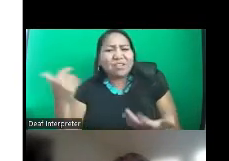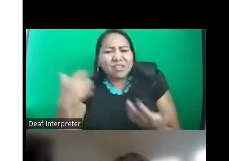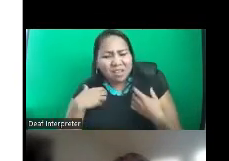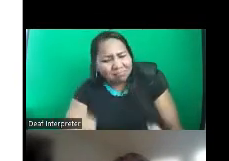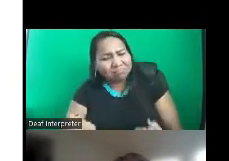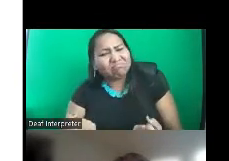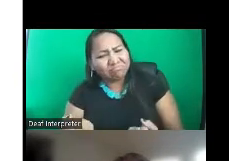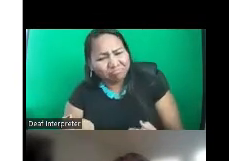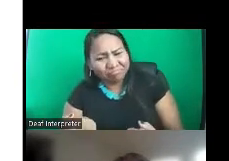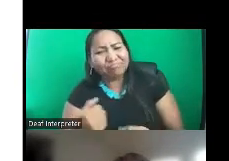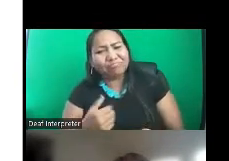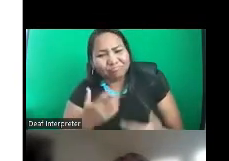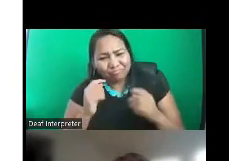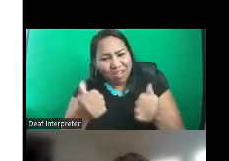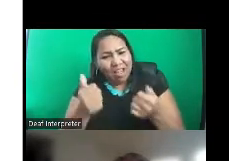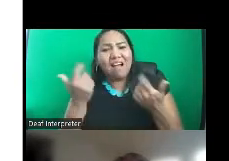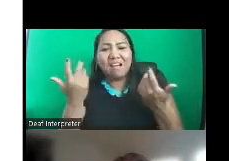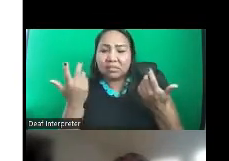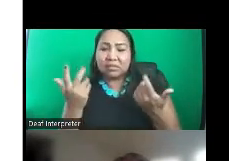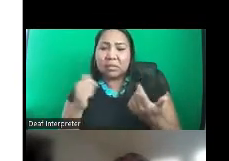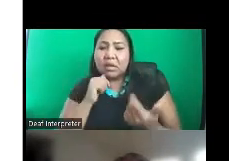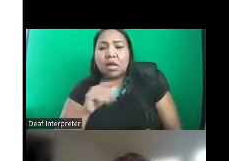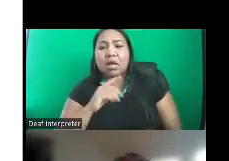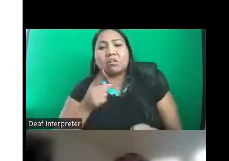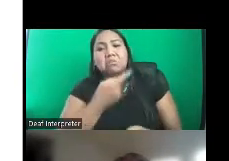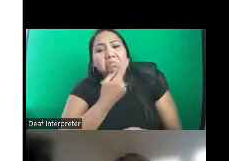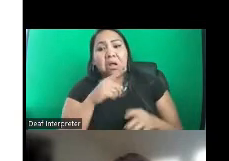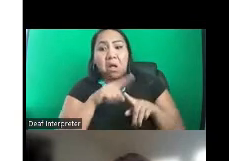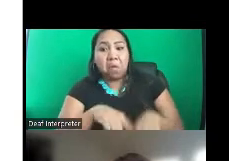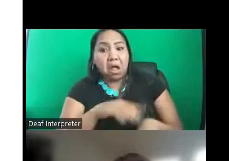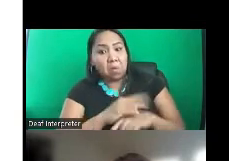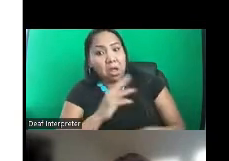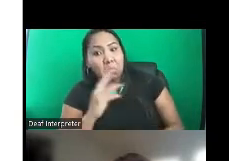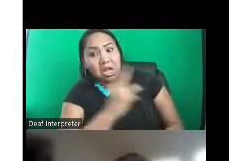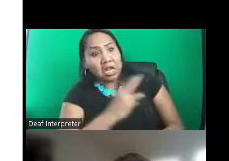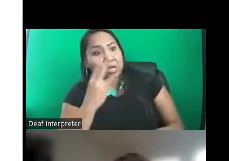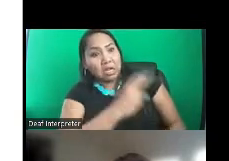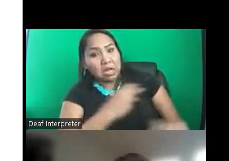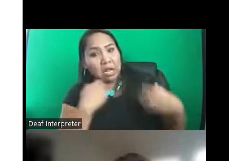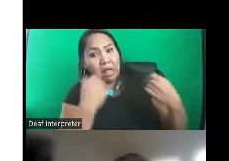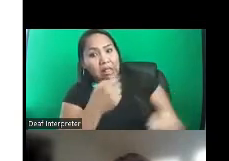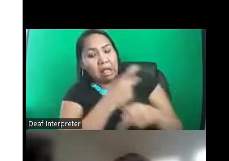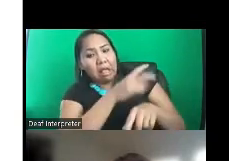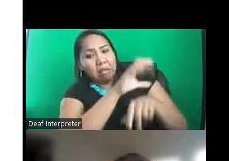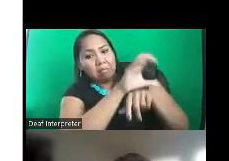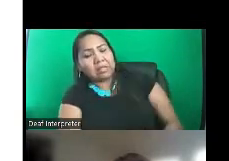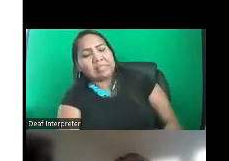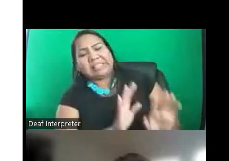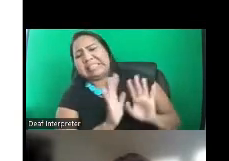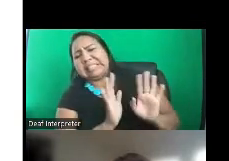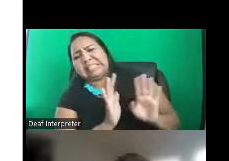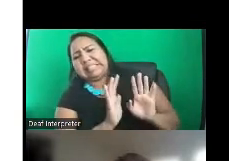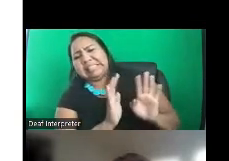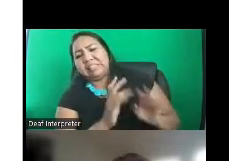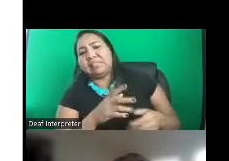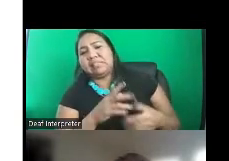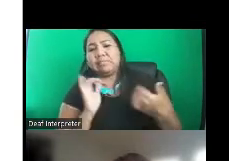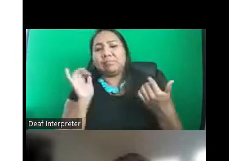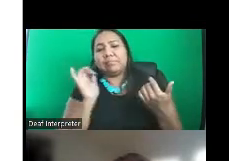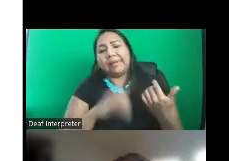besides the Western healthcare that they're used, that they receive in other places.